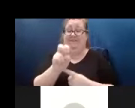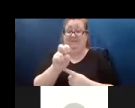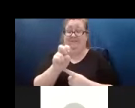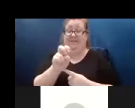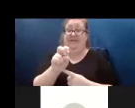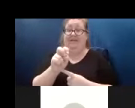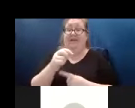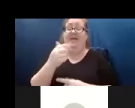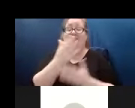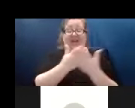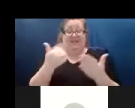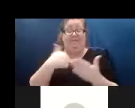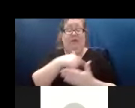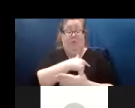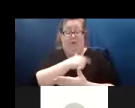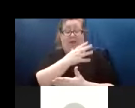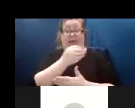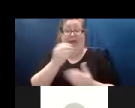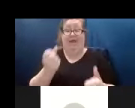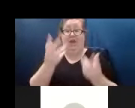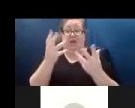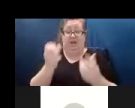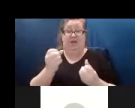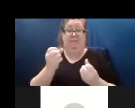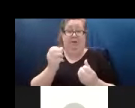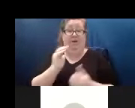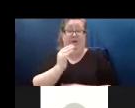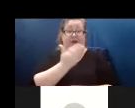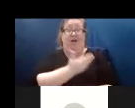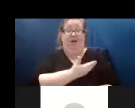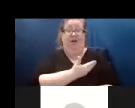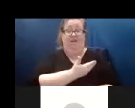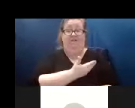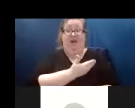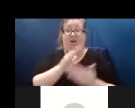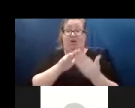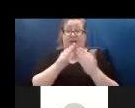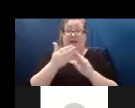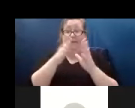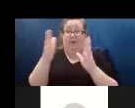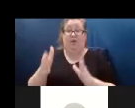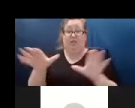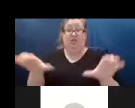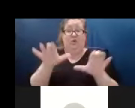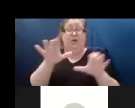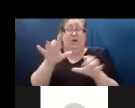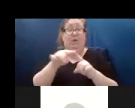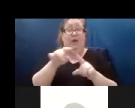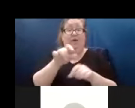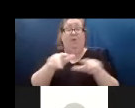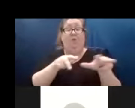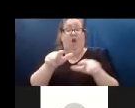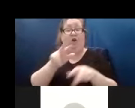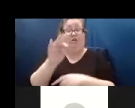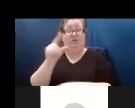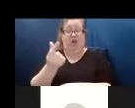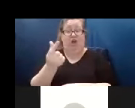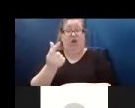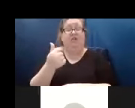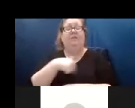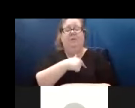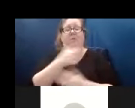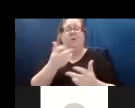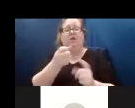we and a number of our neighbors do as we walk our dogs, as we do it, but we obviously want to expand that. The